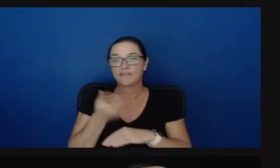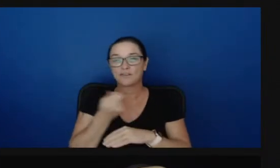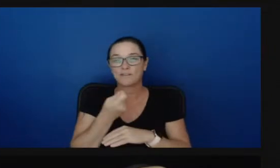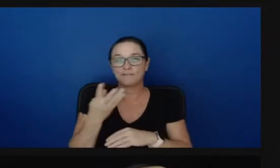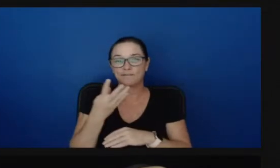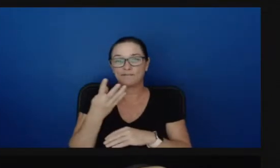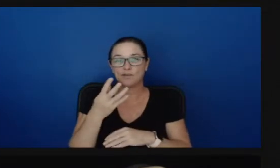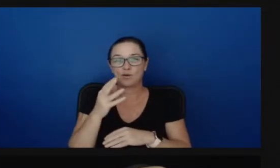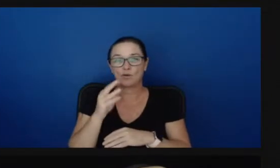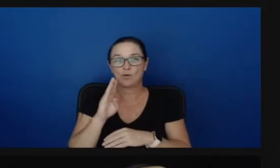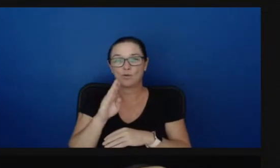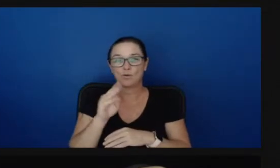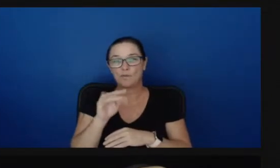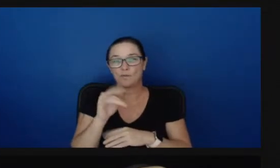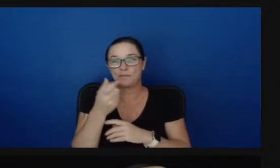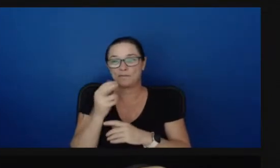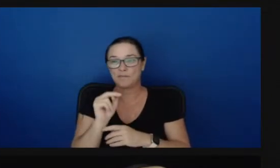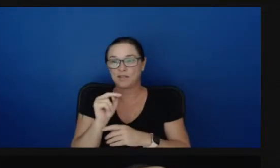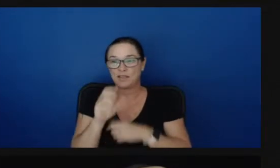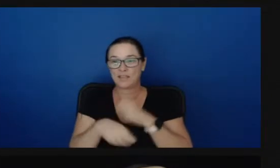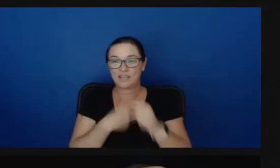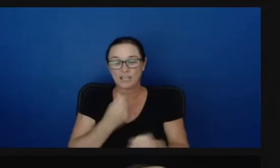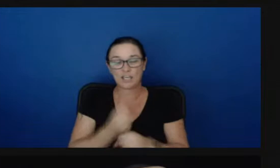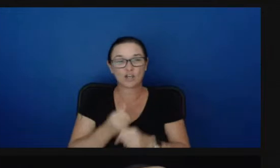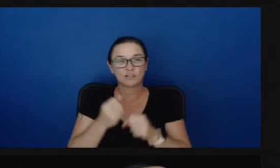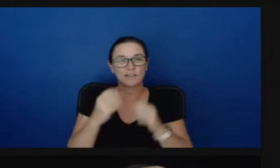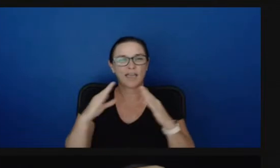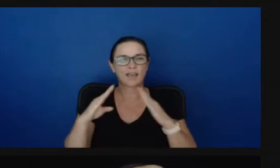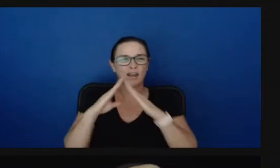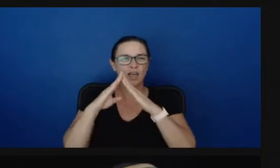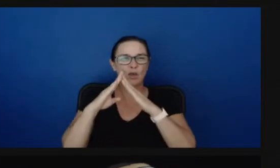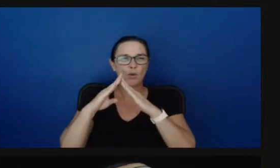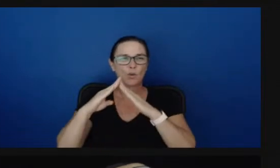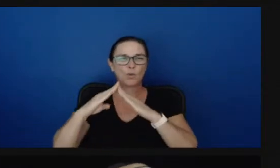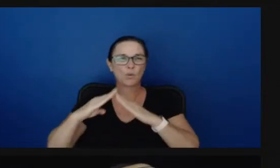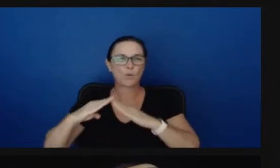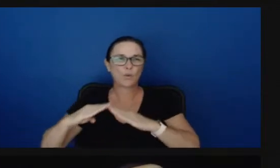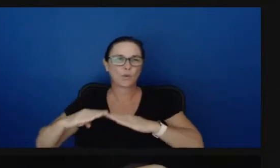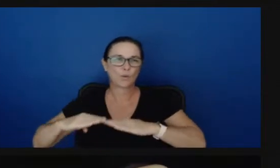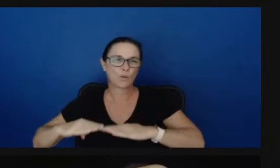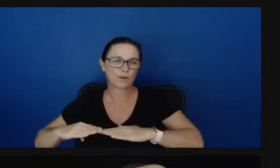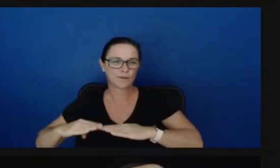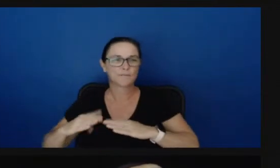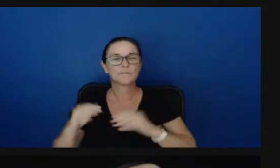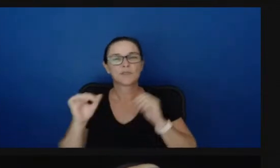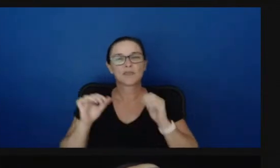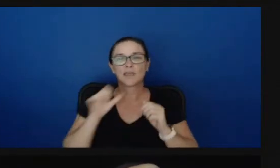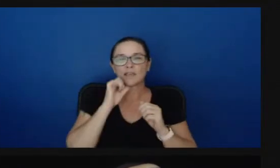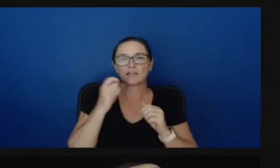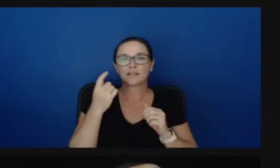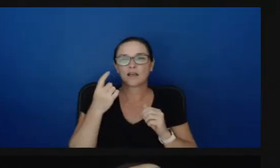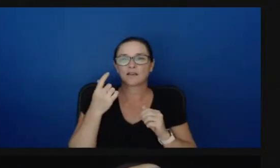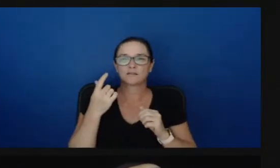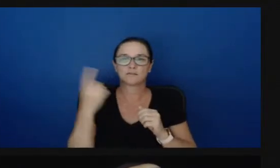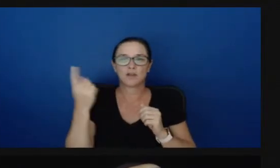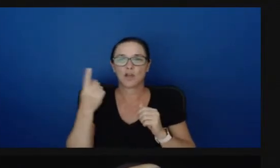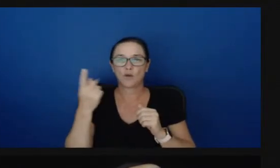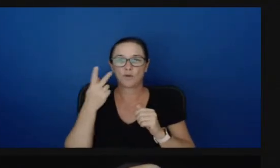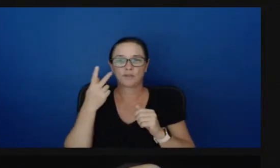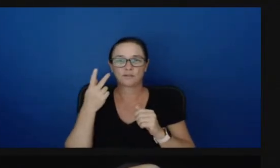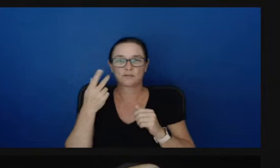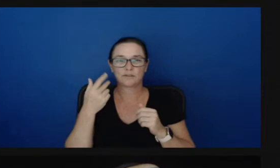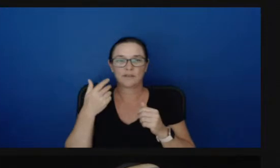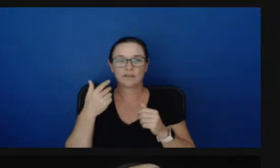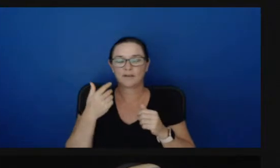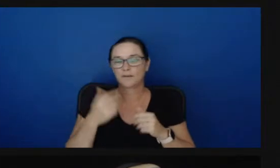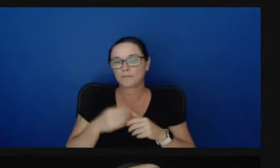disappear. And so not every case actually produces the results you see today. So they've examined this. Like